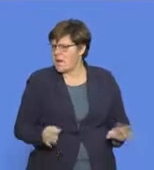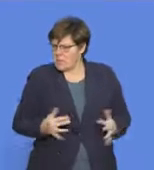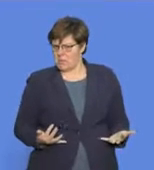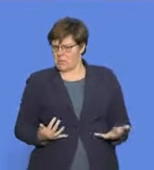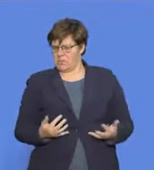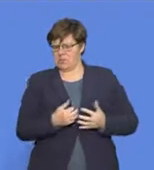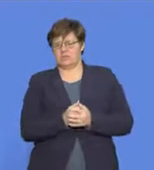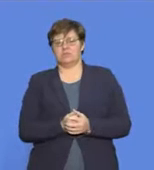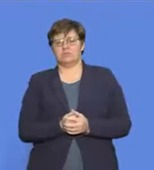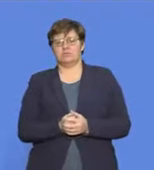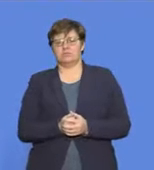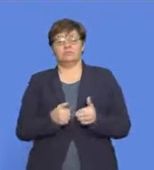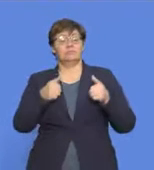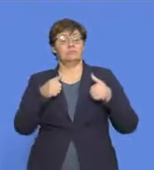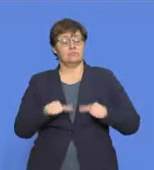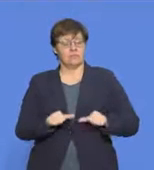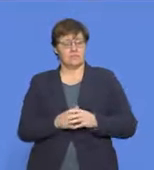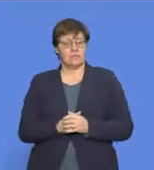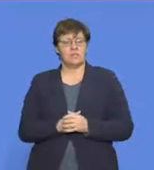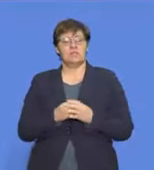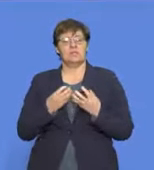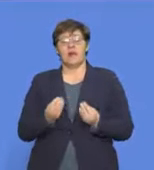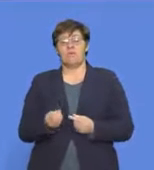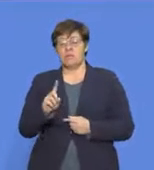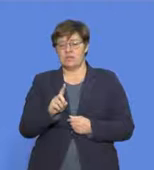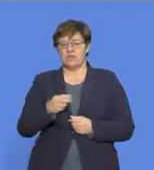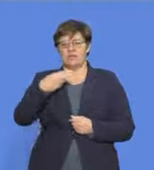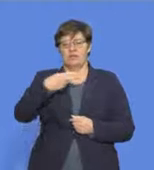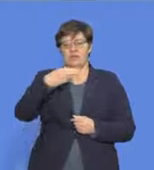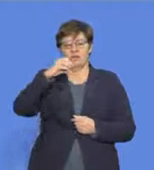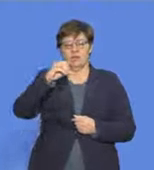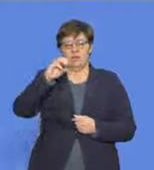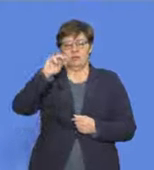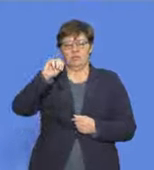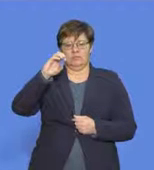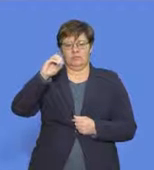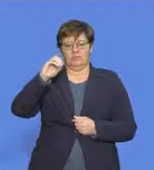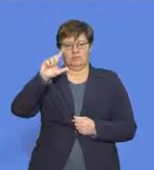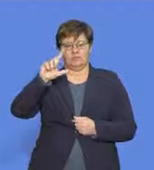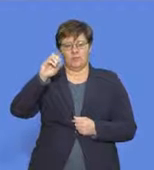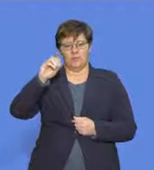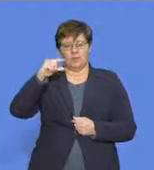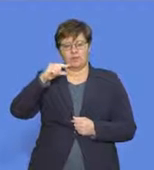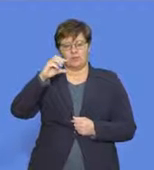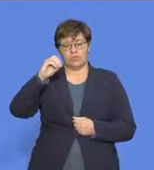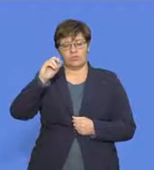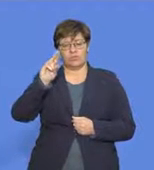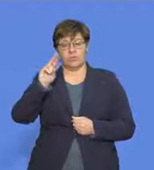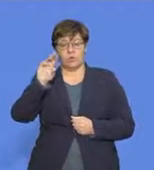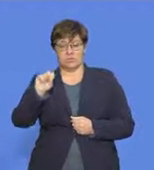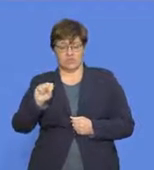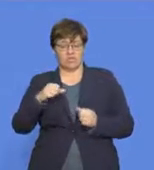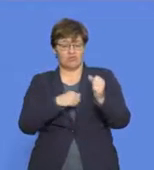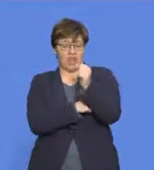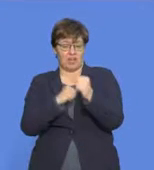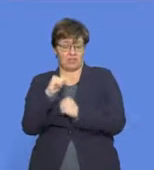All right, and then the next key word we're going to have a look at is homologous structures. Now again, when we do terminology, it's